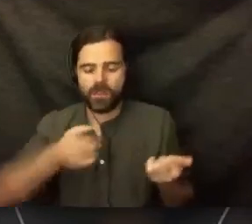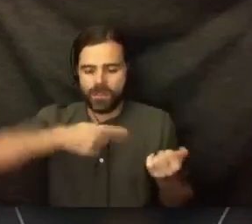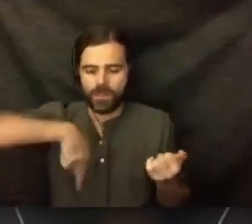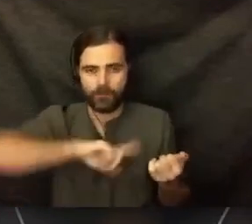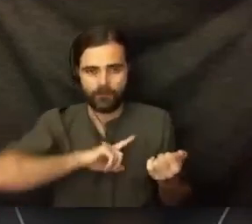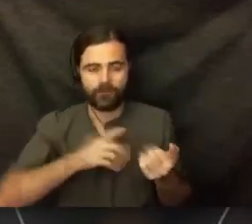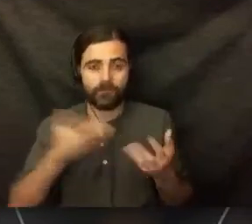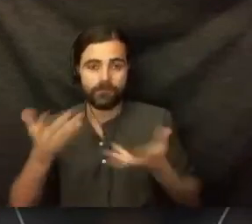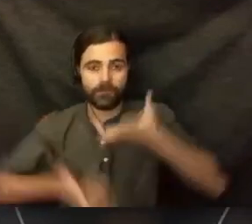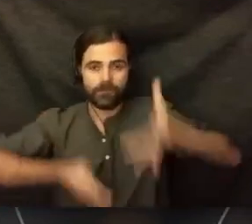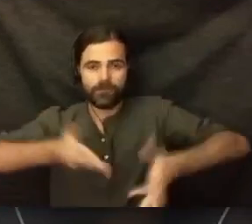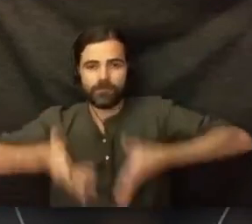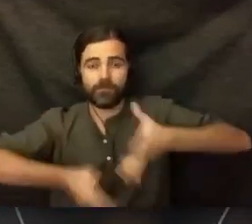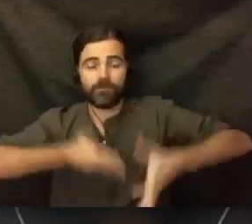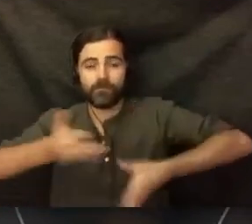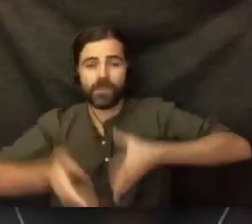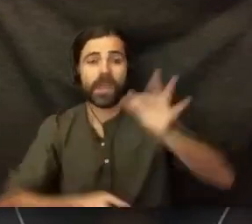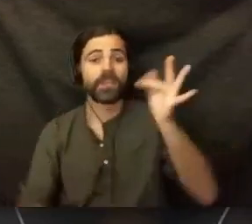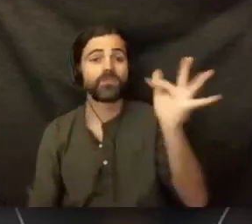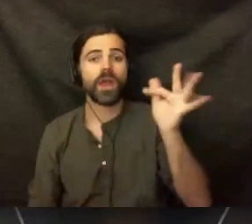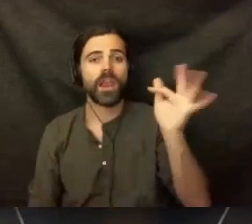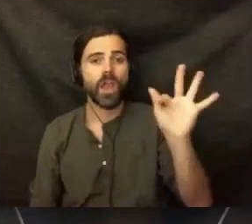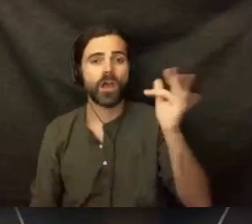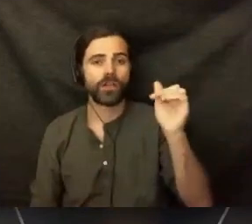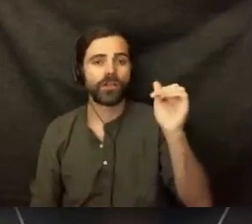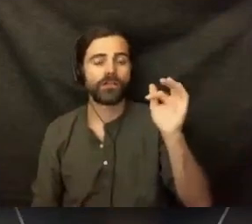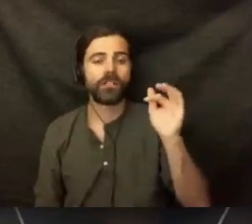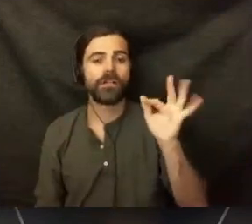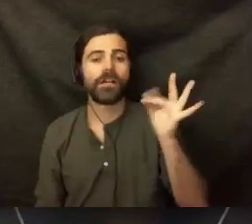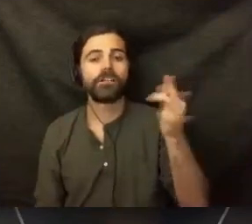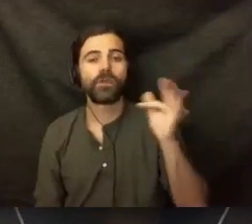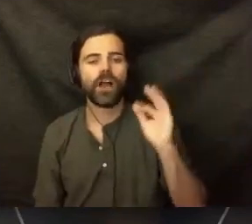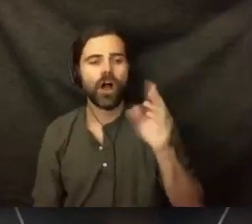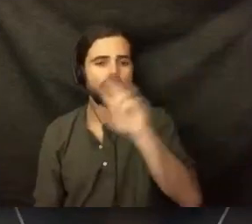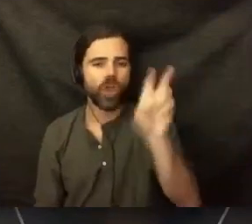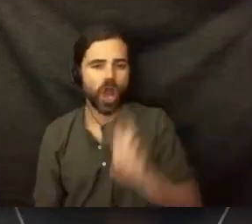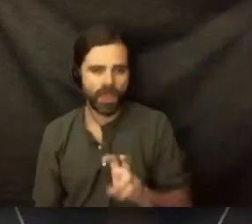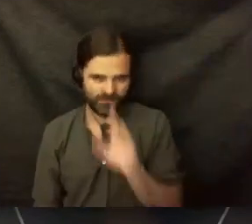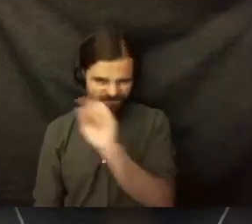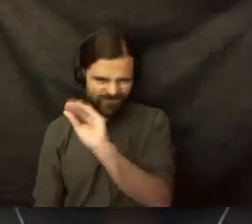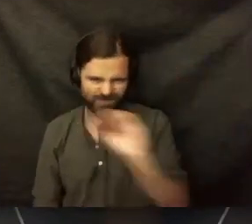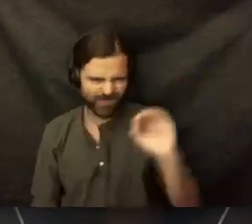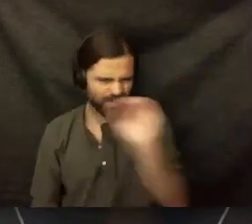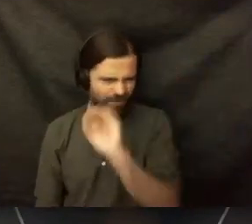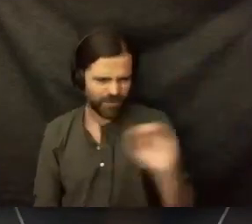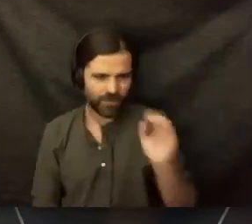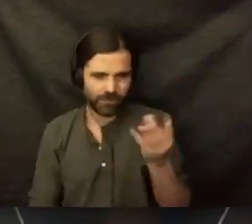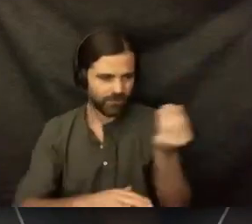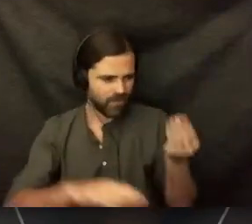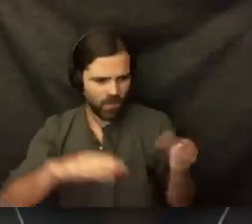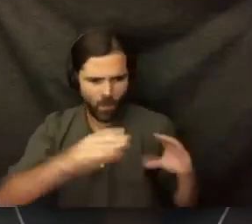of dollars are going to have to be deployed to actually deal with the scale of the transition. We have not built the impact